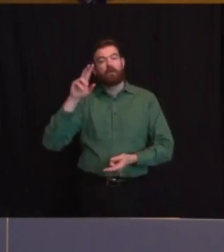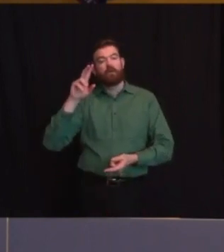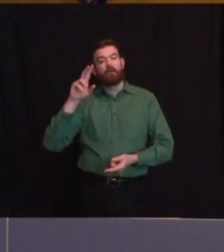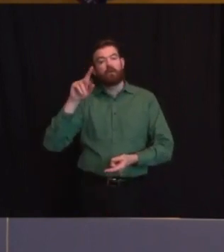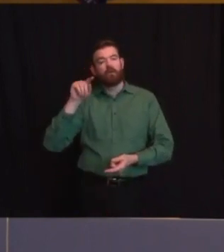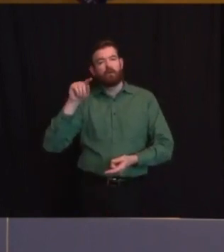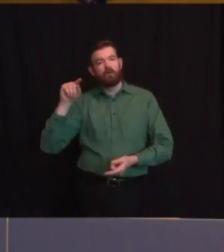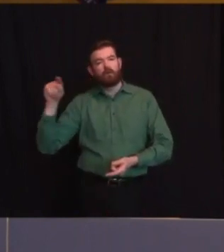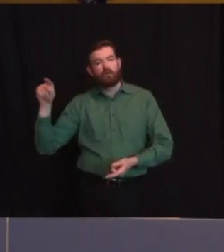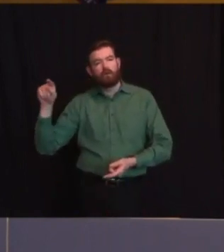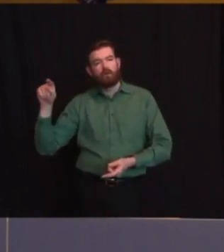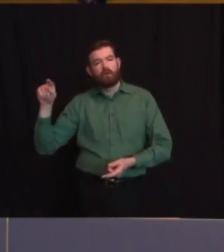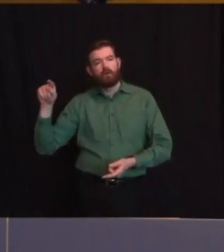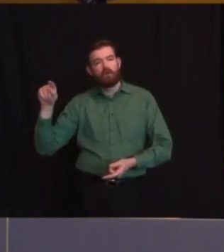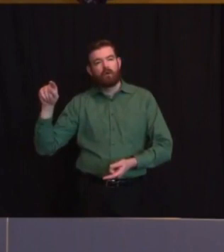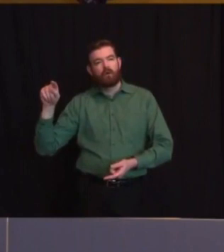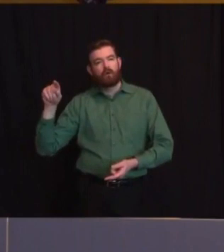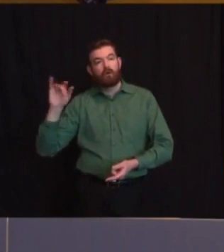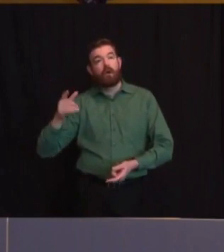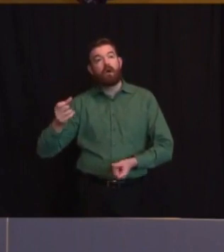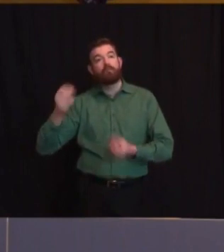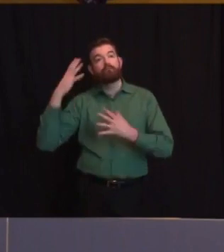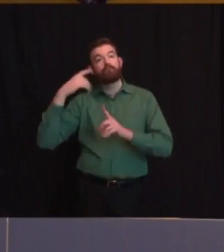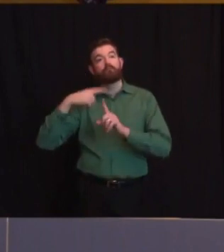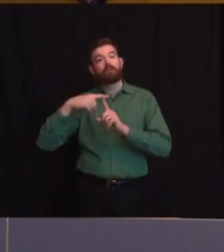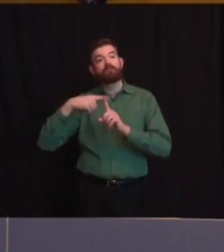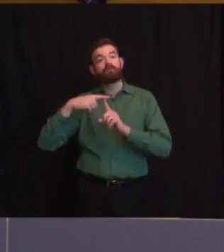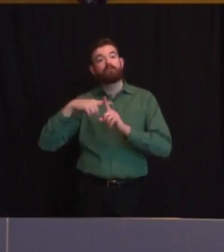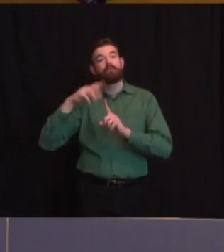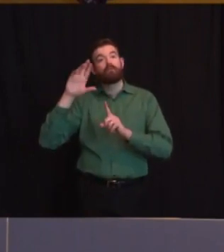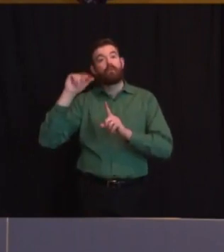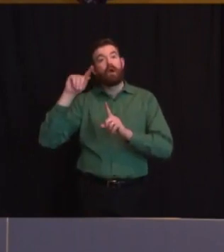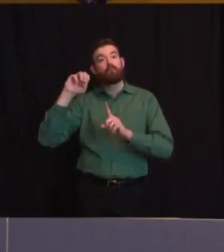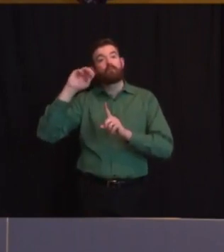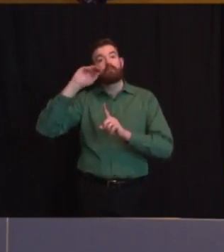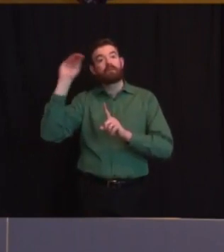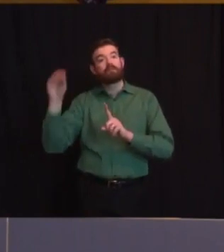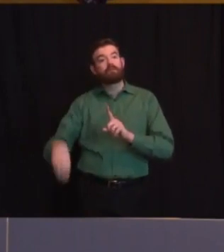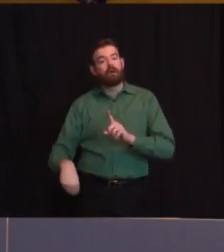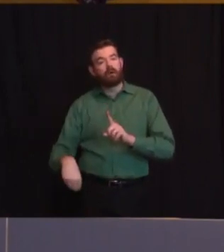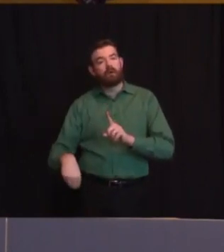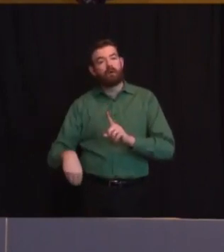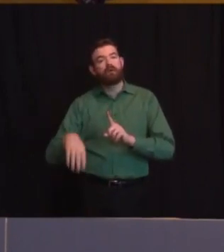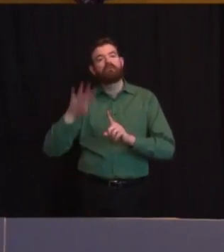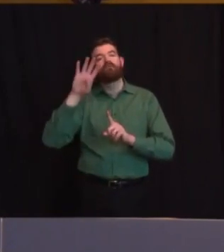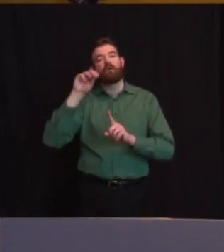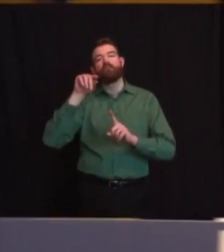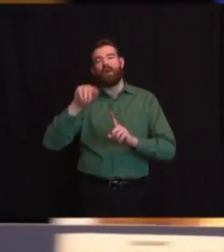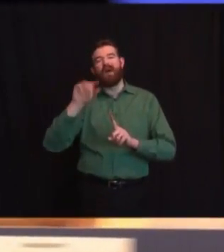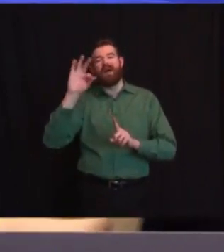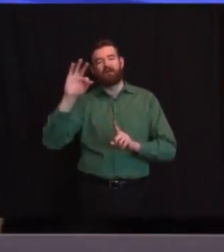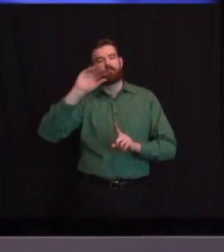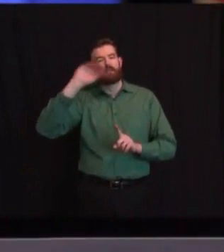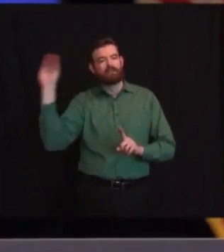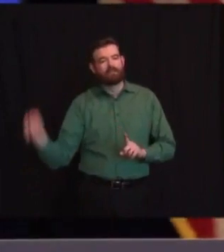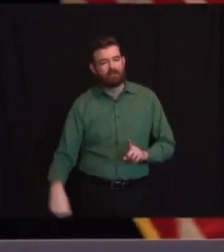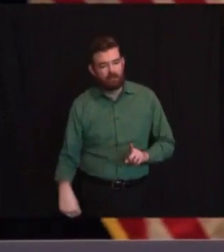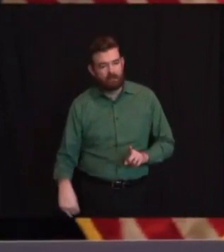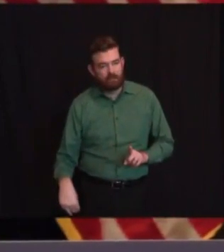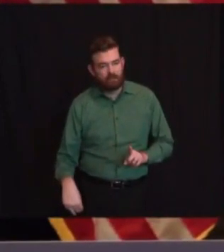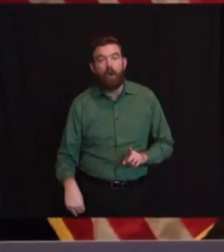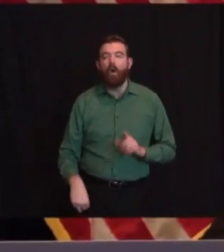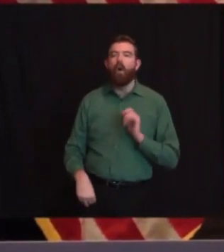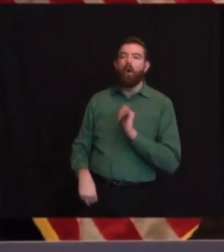95,982 have tested positive, for a positivity rate overall of 40.9%. Well said, and as